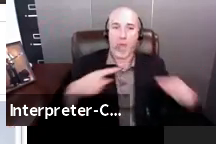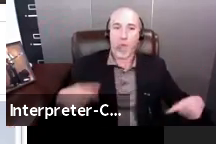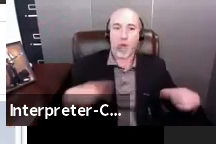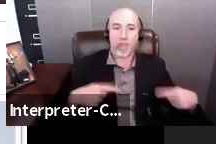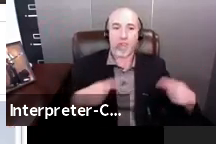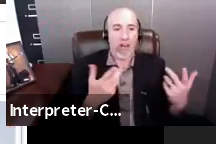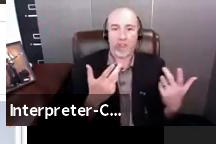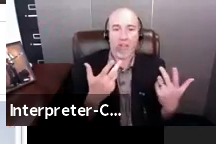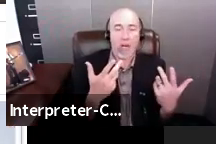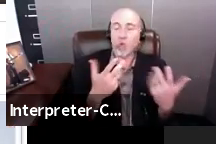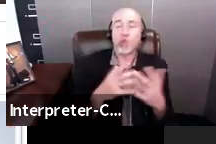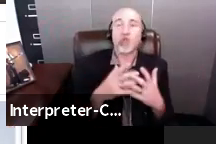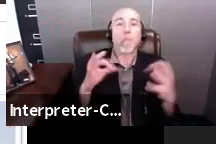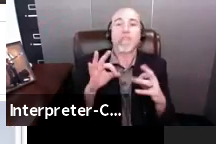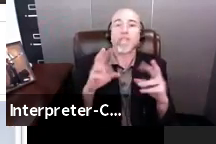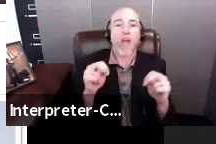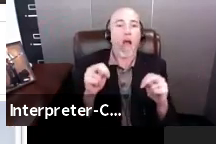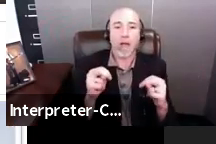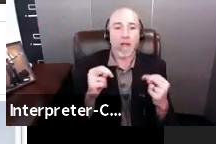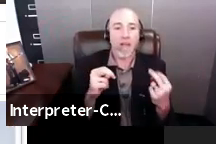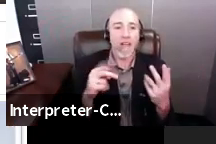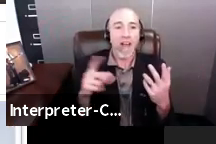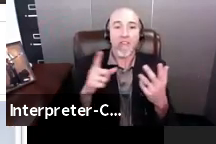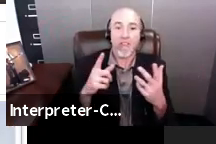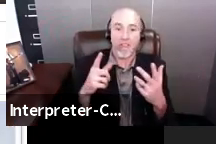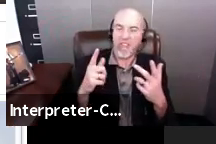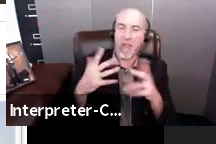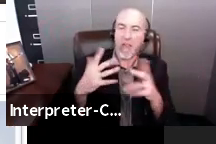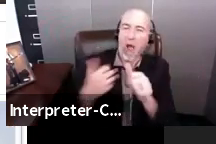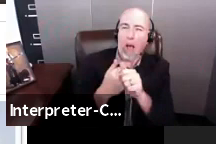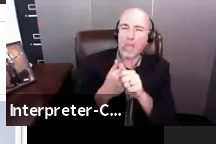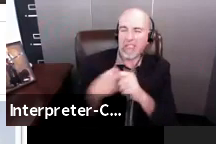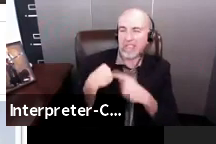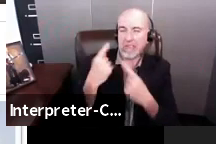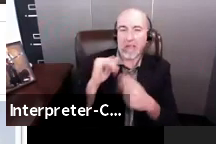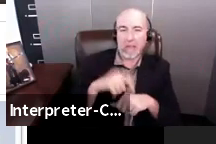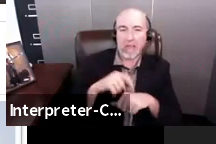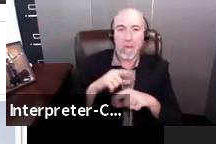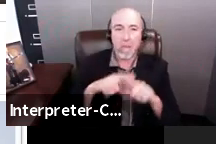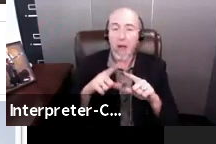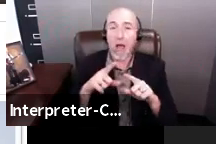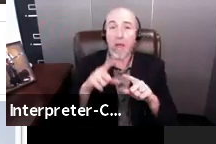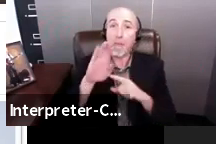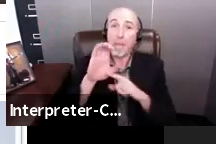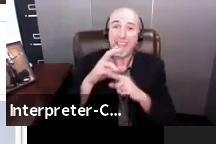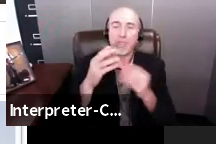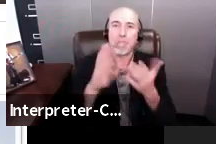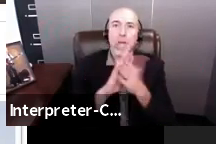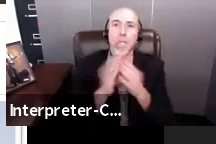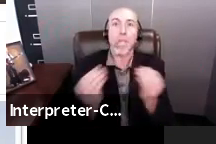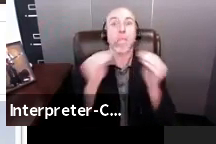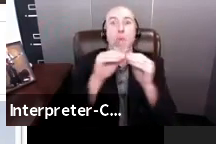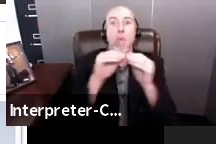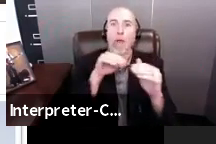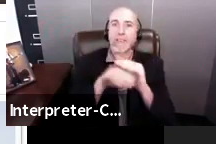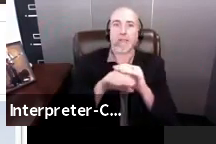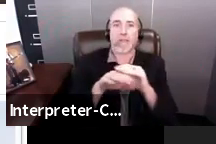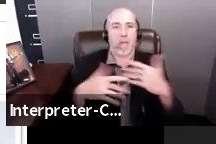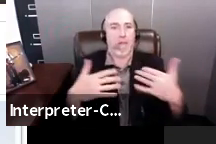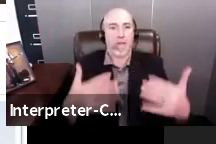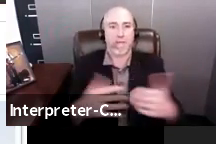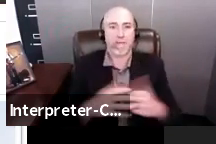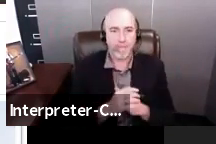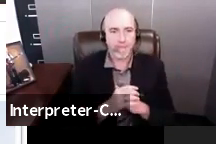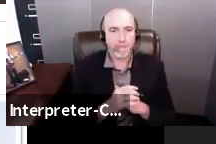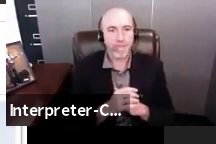And it was so much fun. They've updated it since then, and it's made me so much more accessible for people in chairs. Thanks to